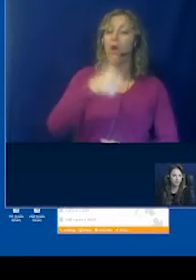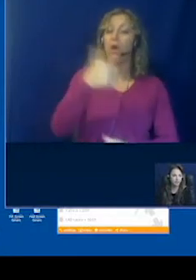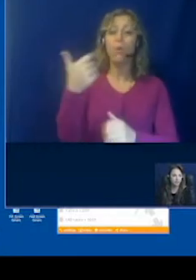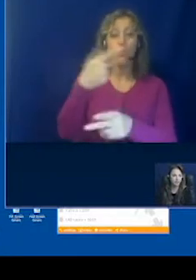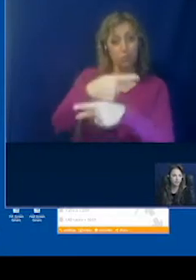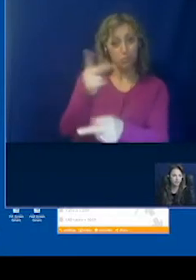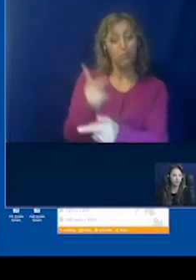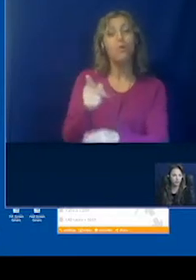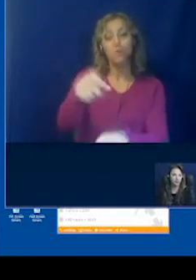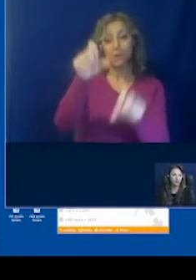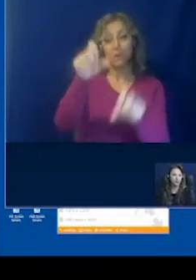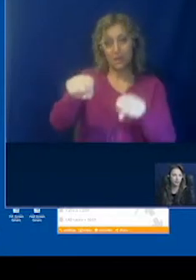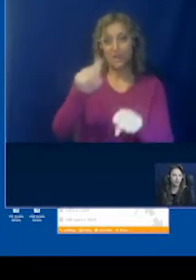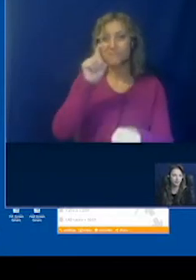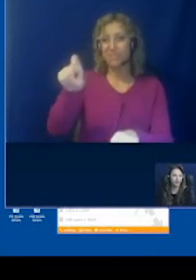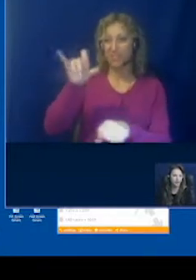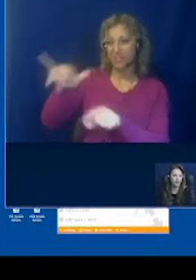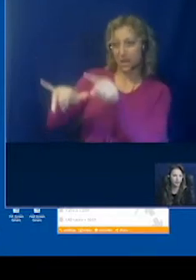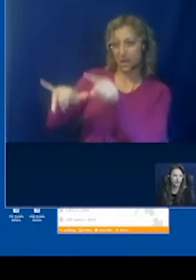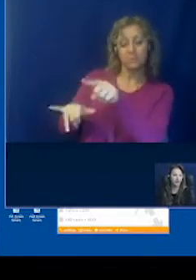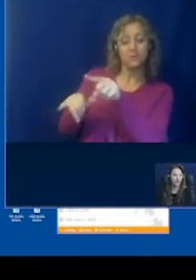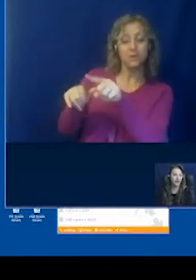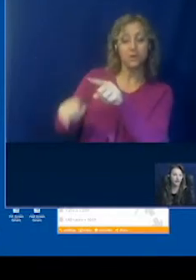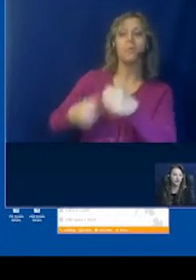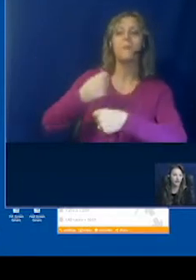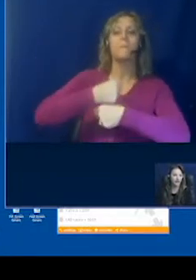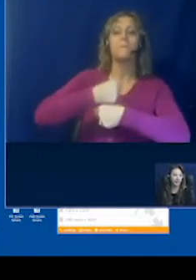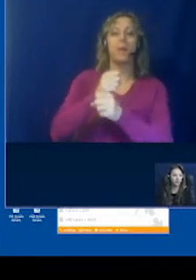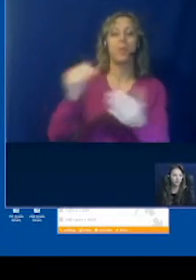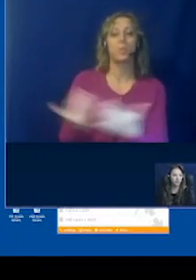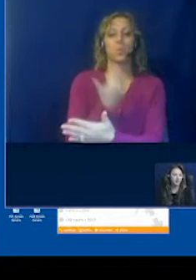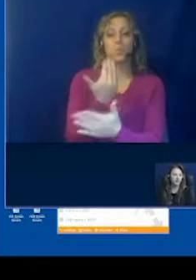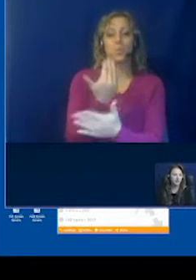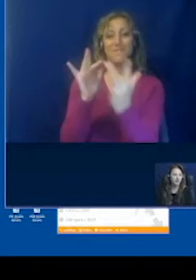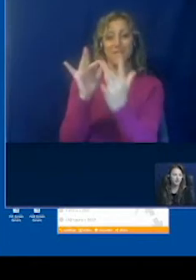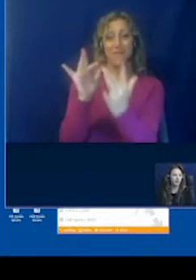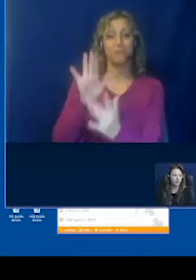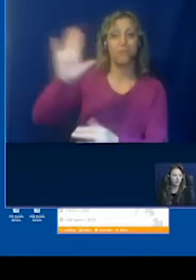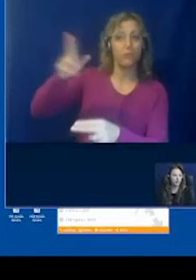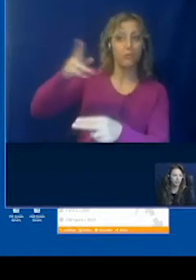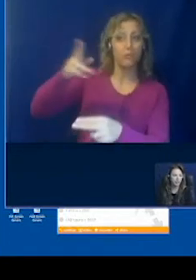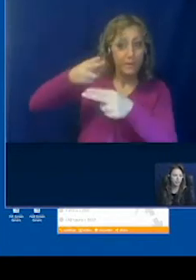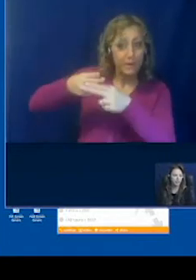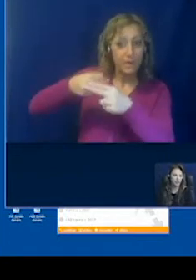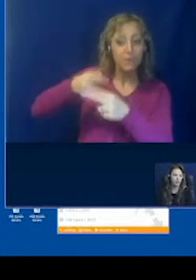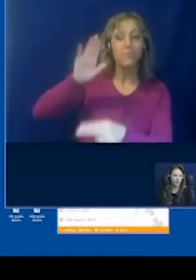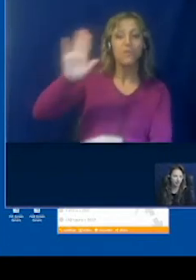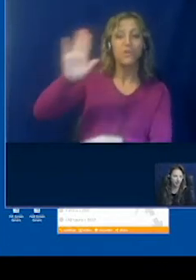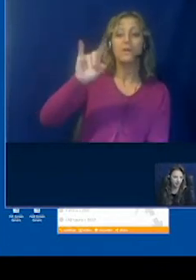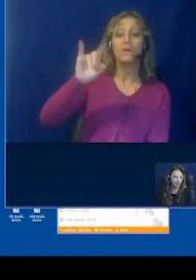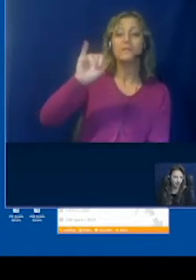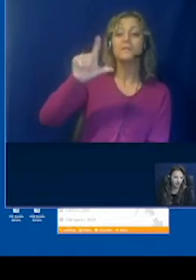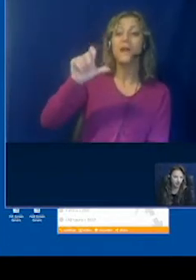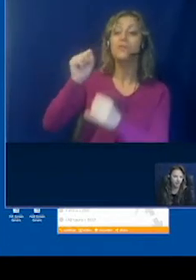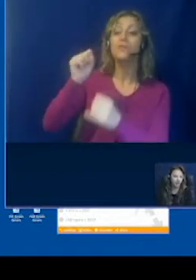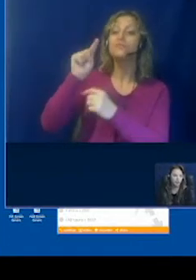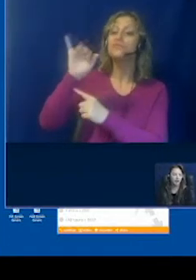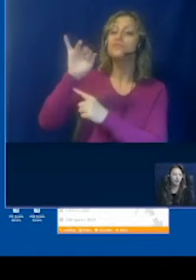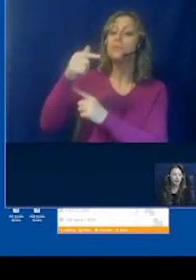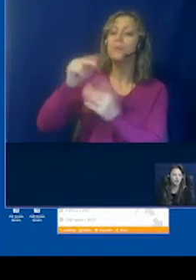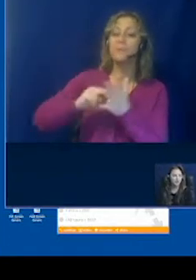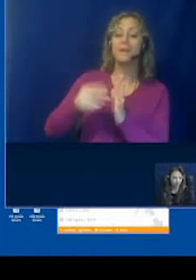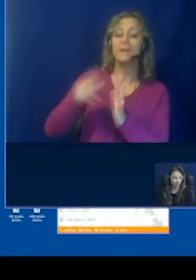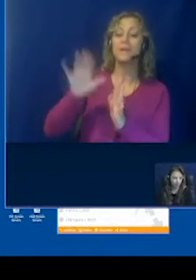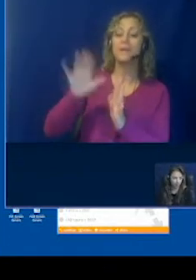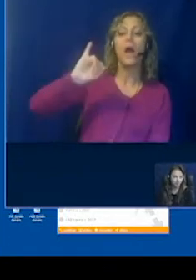this button here to create a new contact. You add their name, then their dial string, which is their public IP,